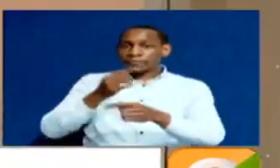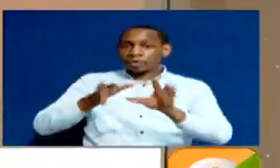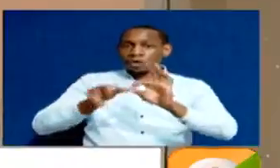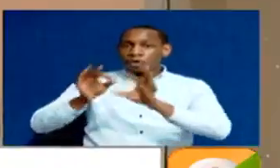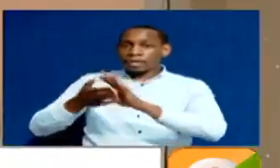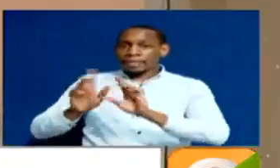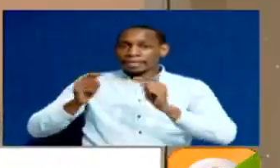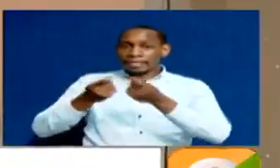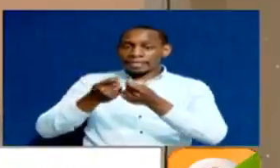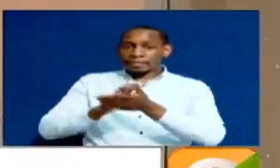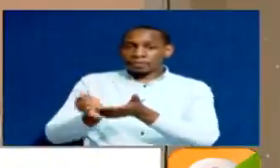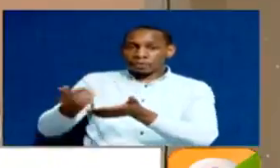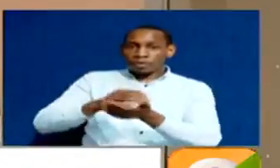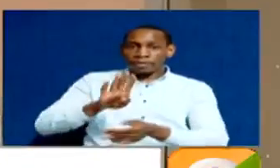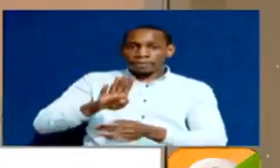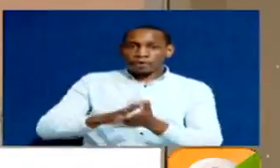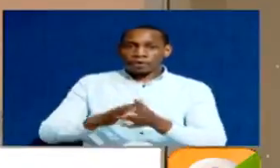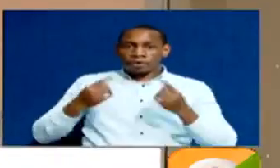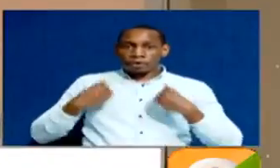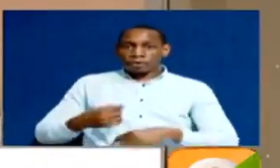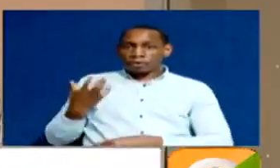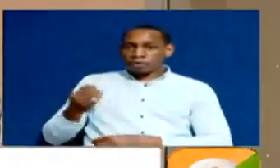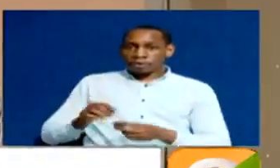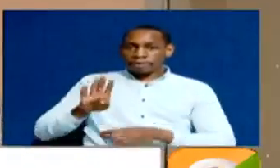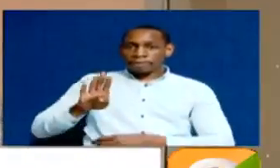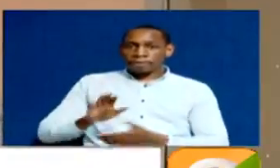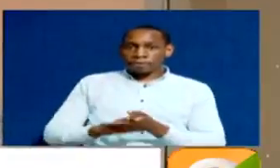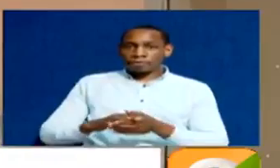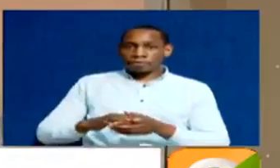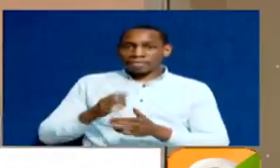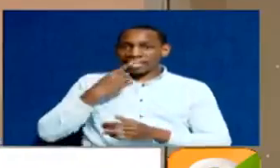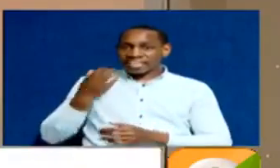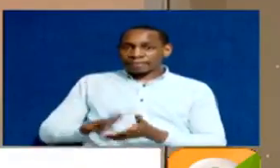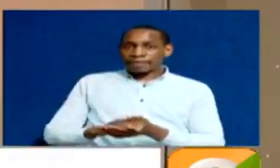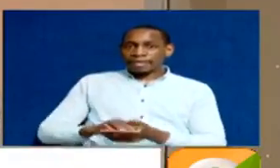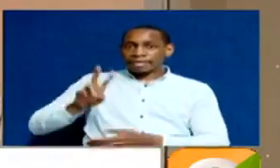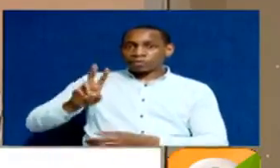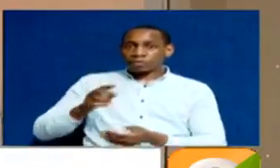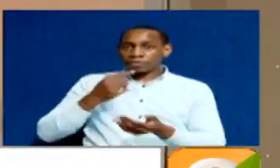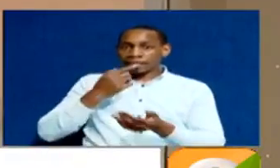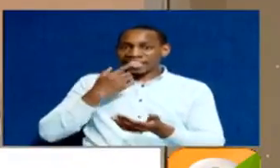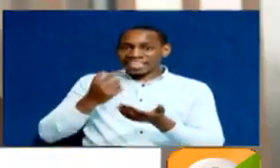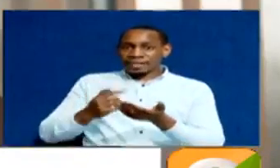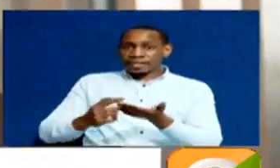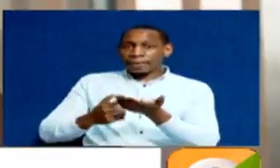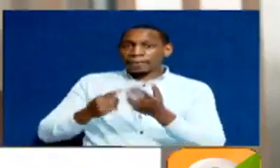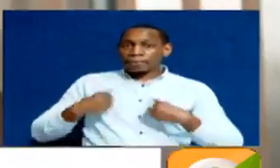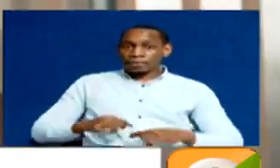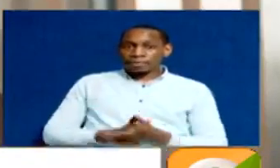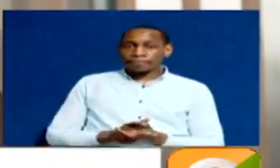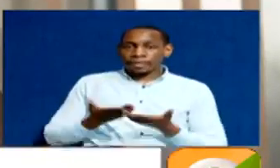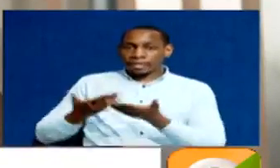Olympics, with the team garnering 4 gold medals, 4 silver and 2 bronze. Sasa